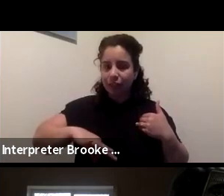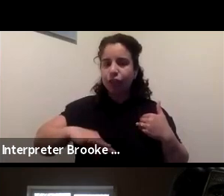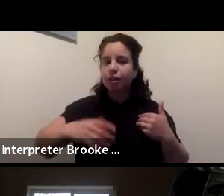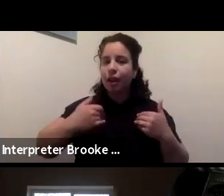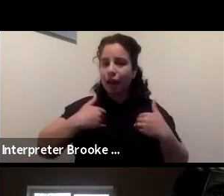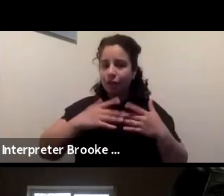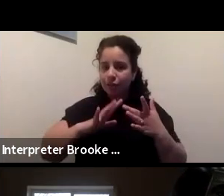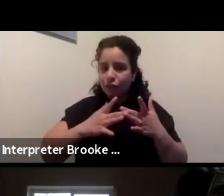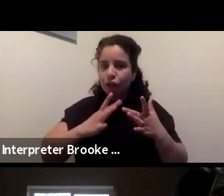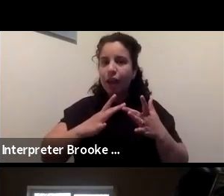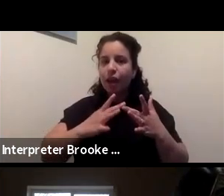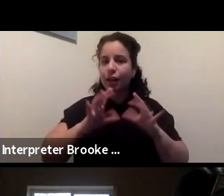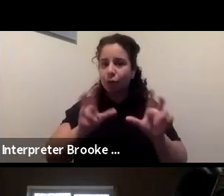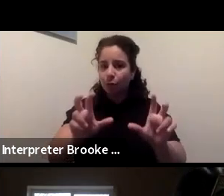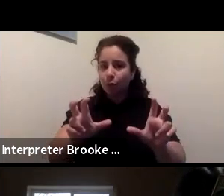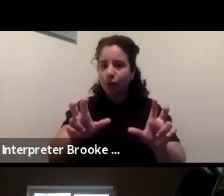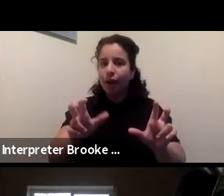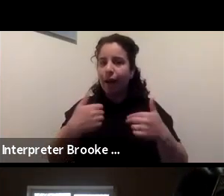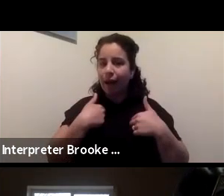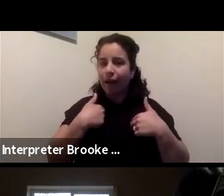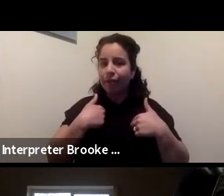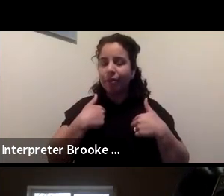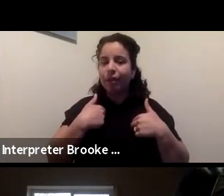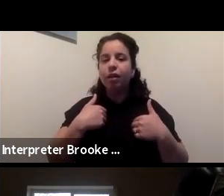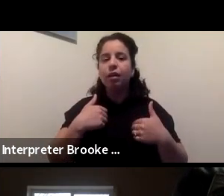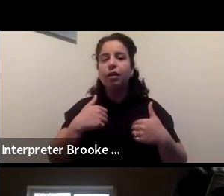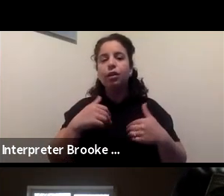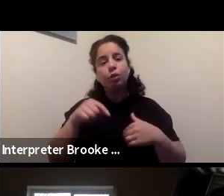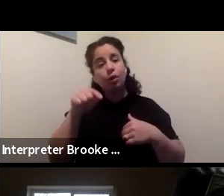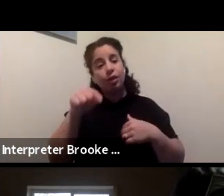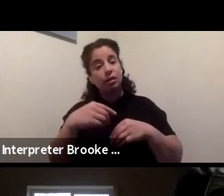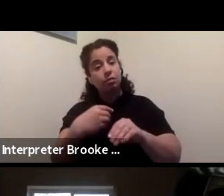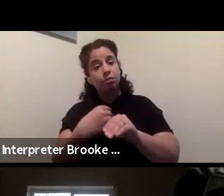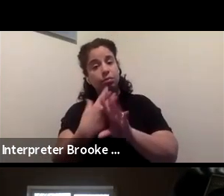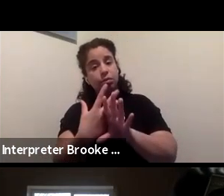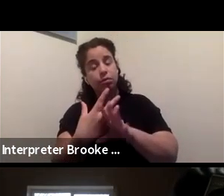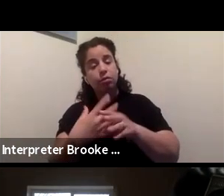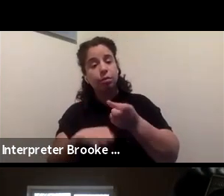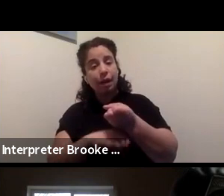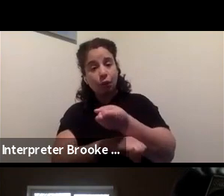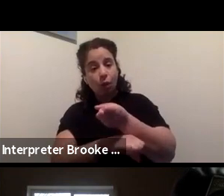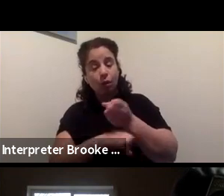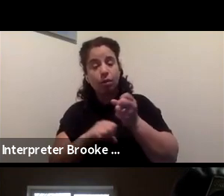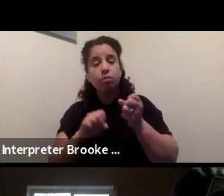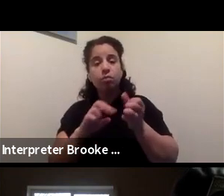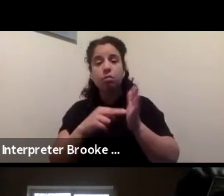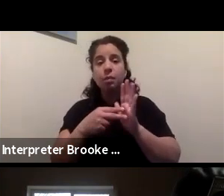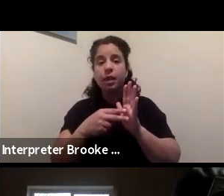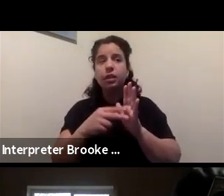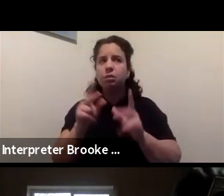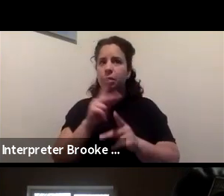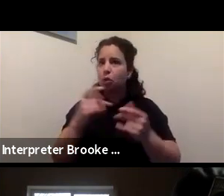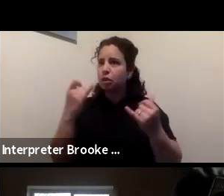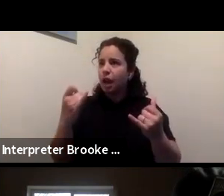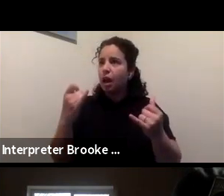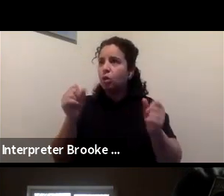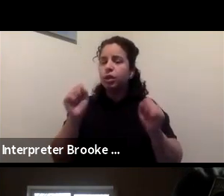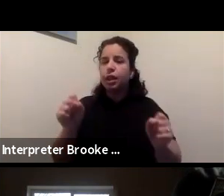that I do think that this kind of space can allow for a massive shift for people to